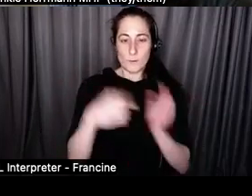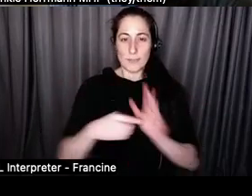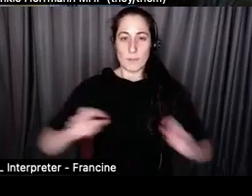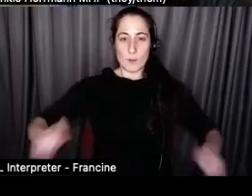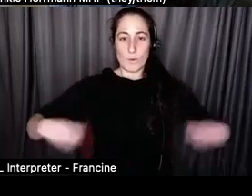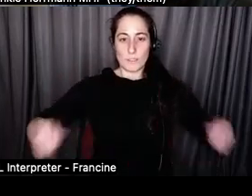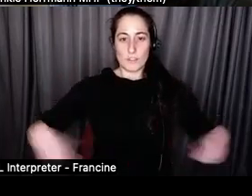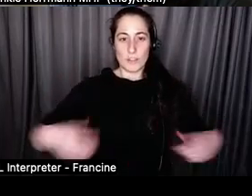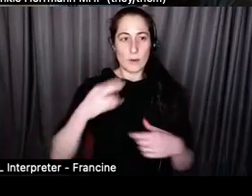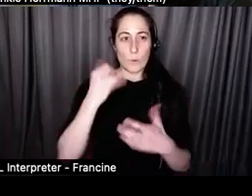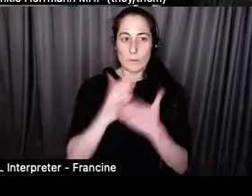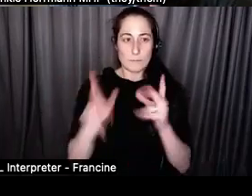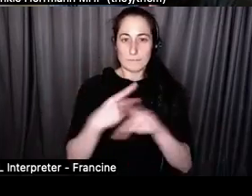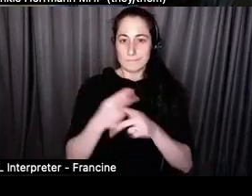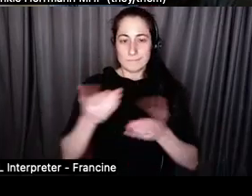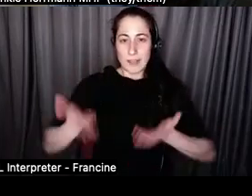lift, something like that,